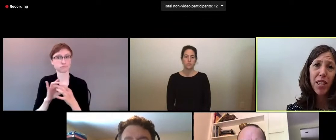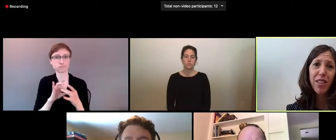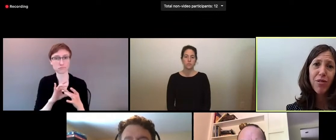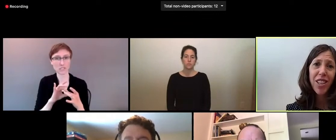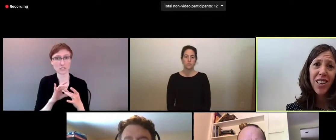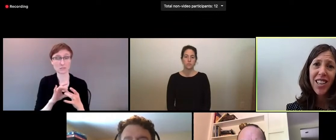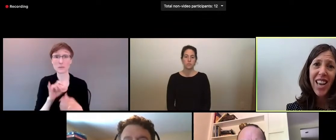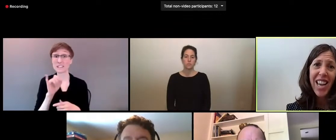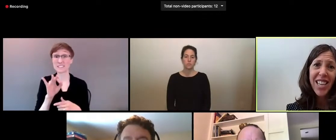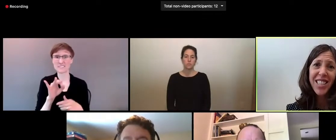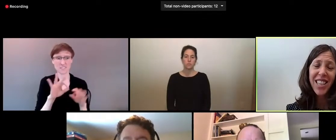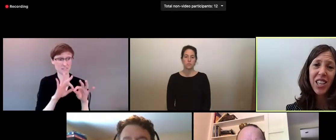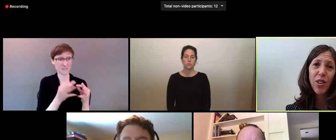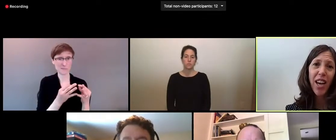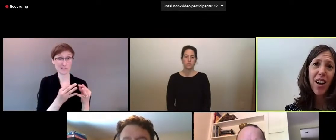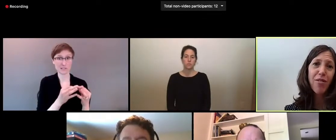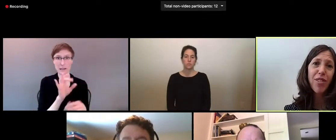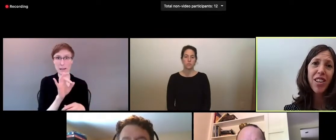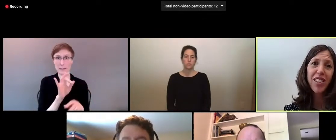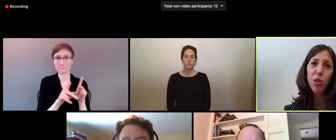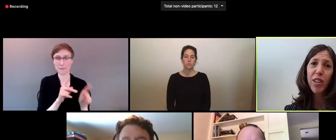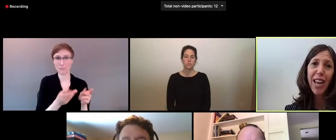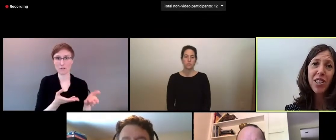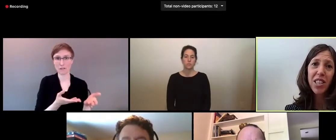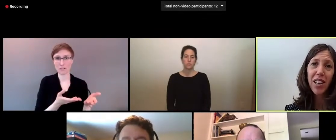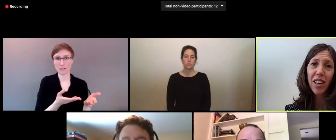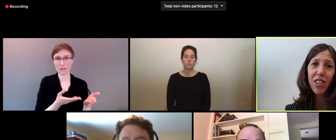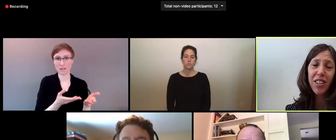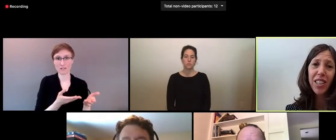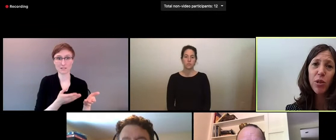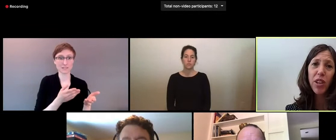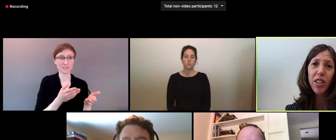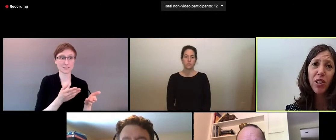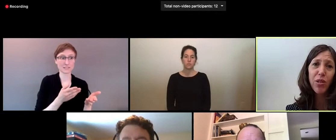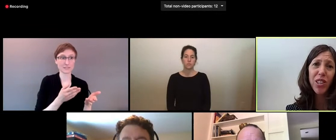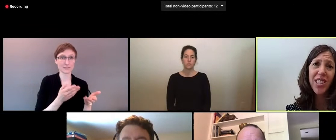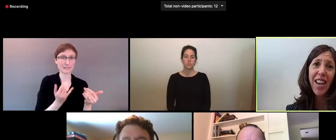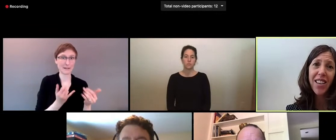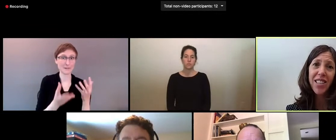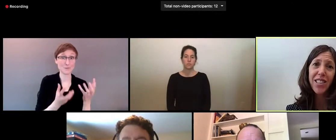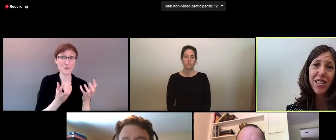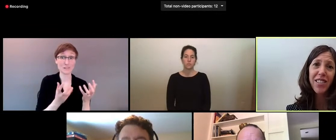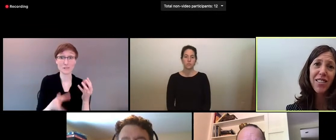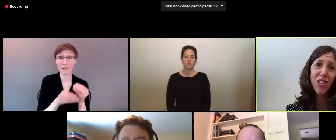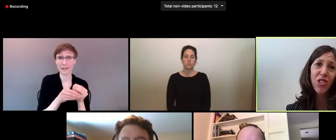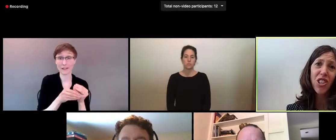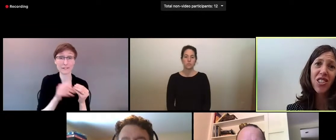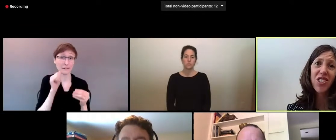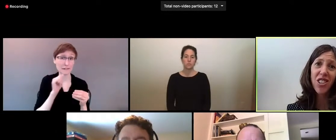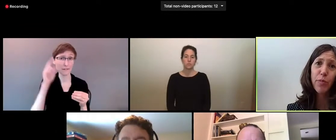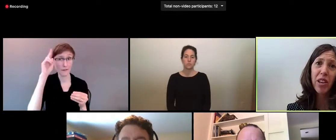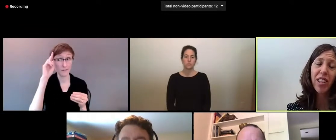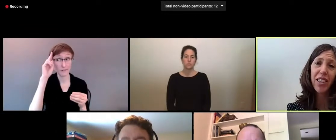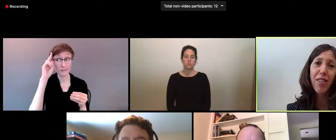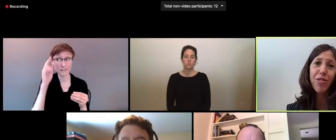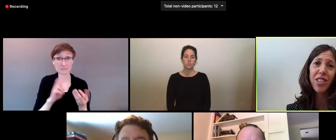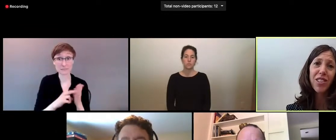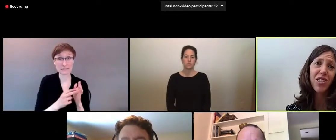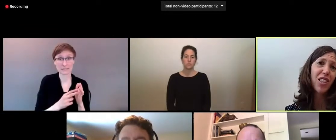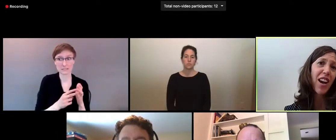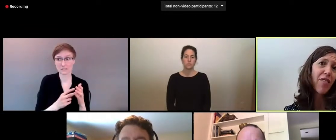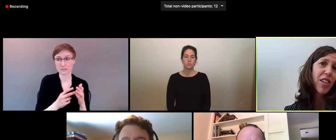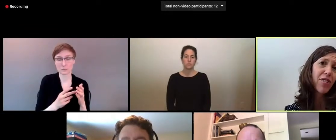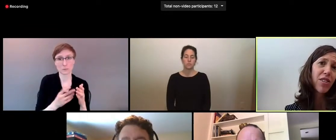you're a family of 8 and you have you know, an aunt and an uncle that you want to include, well, 10 is just barely